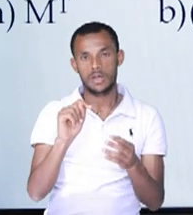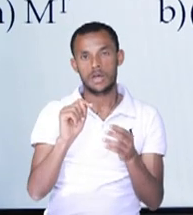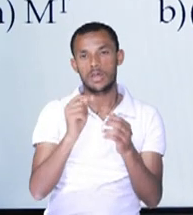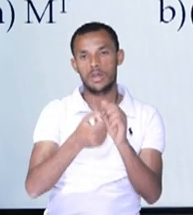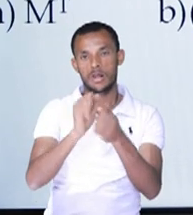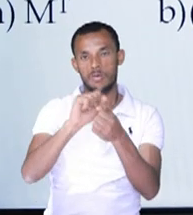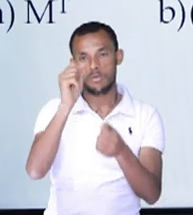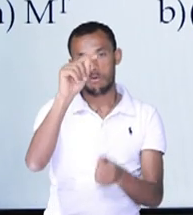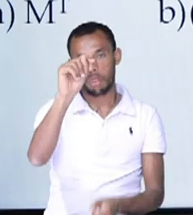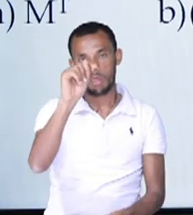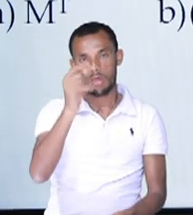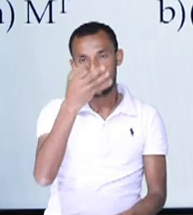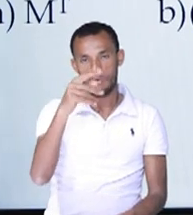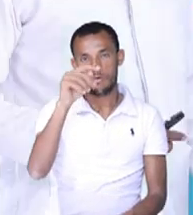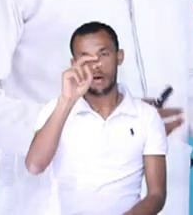M.